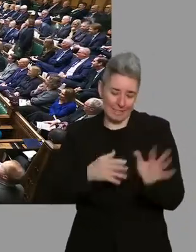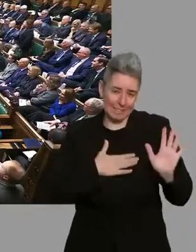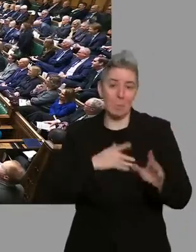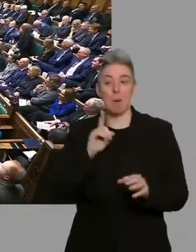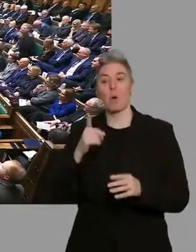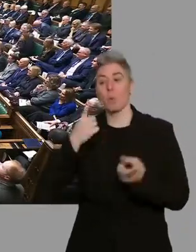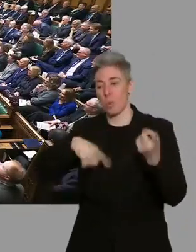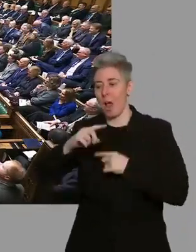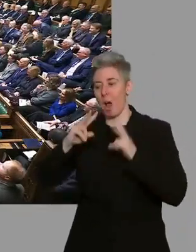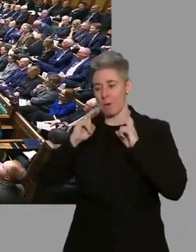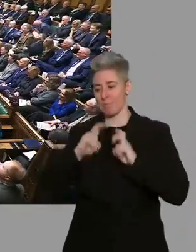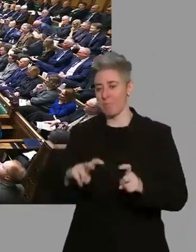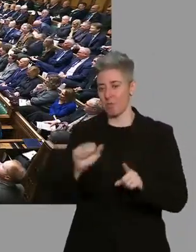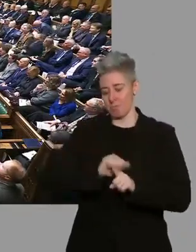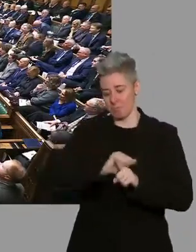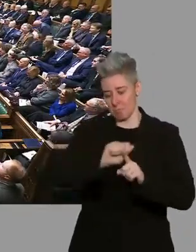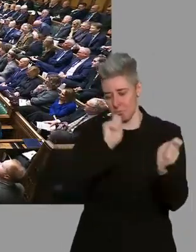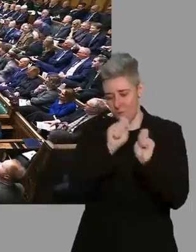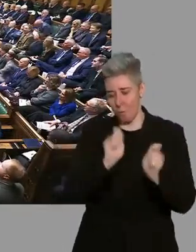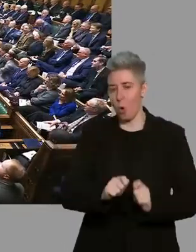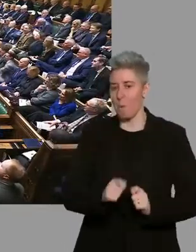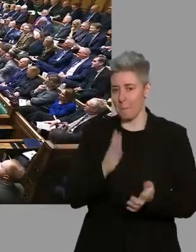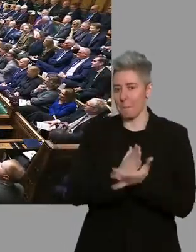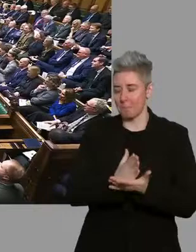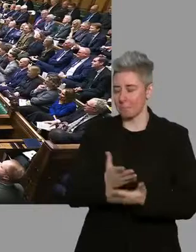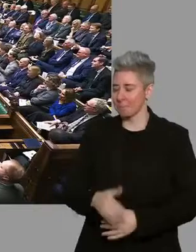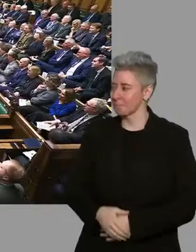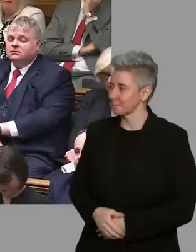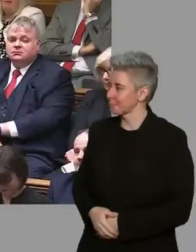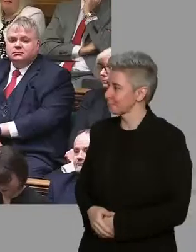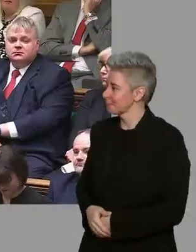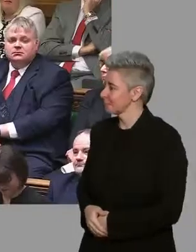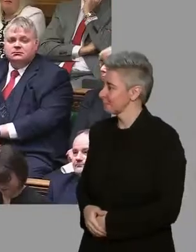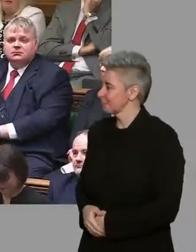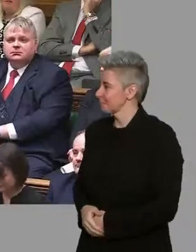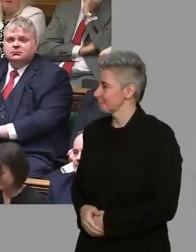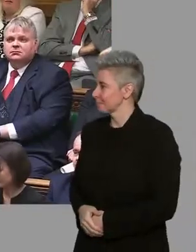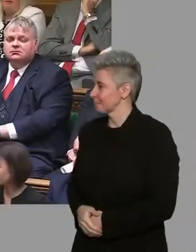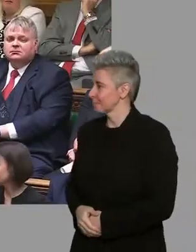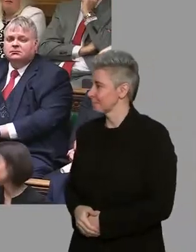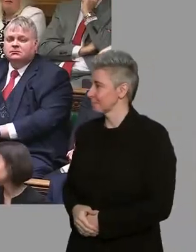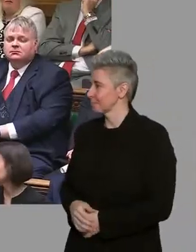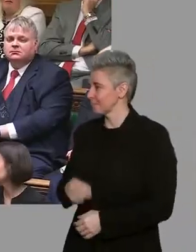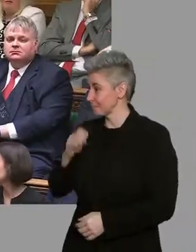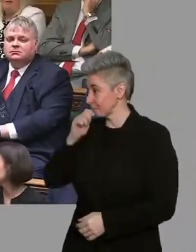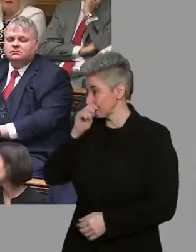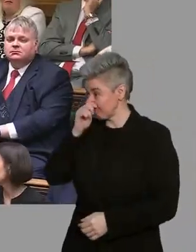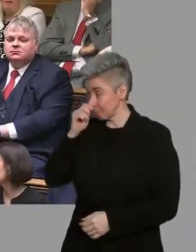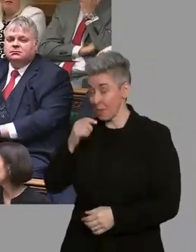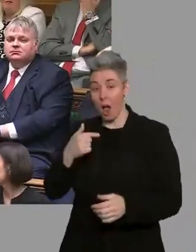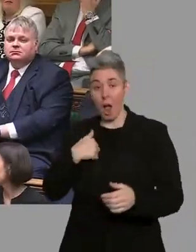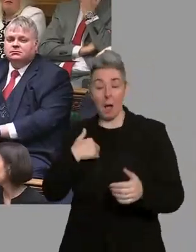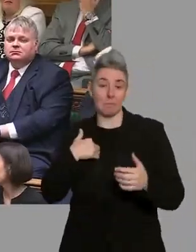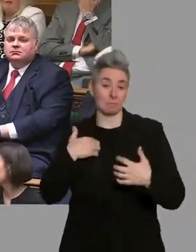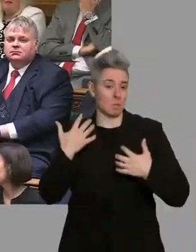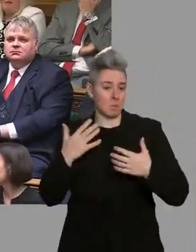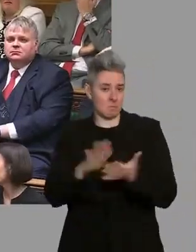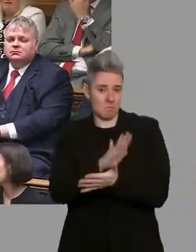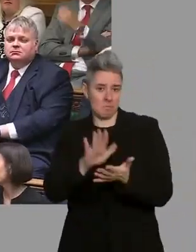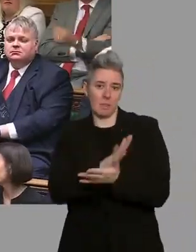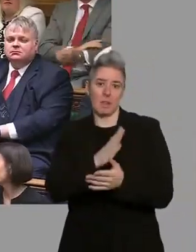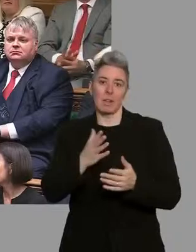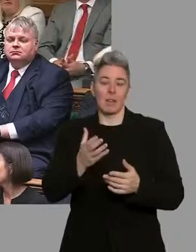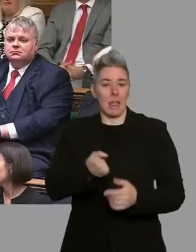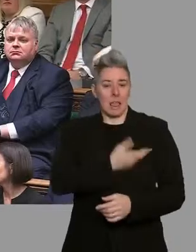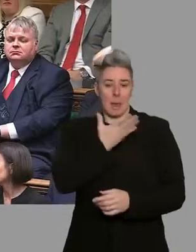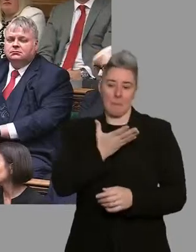Thank you, Mr Speaker. I welcome the efforts this Labour government has made to reset our relationship with the European Union and to